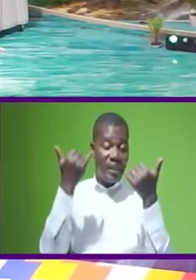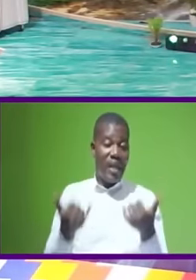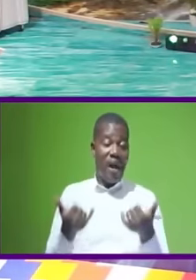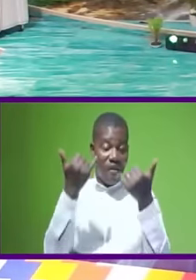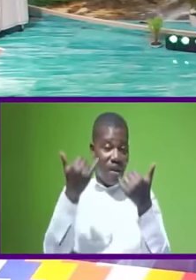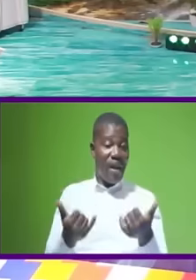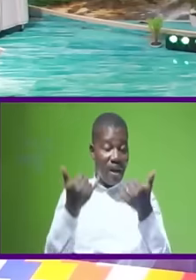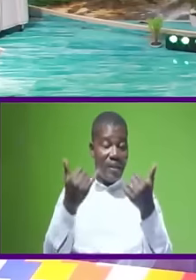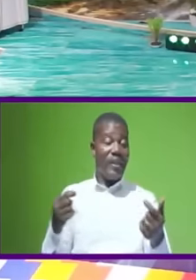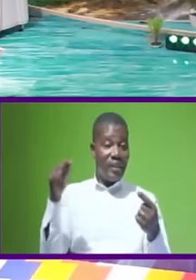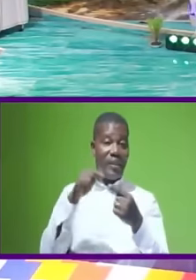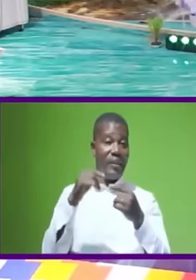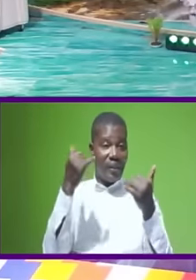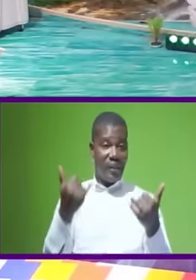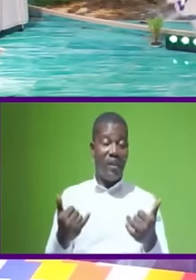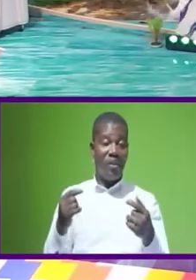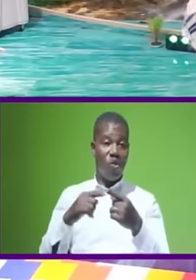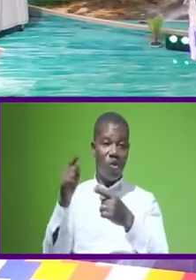nature and character of man.